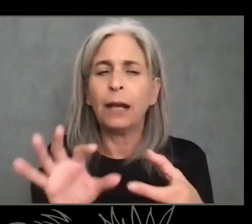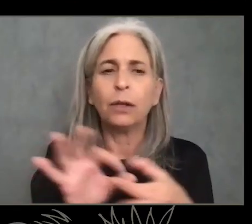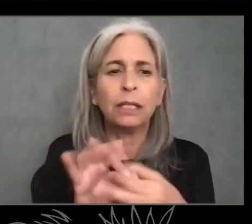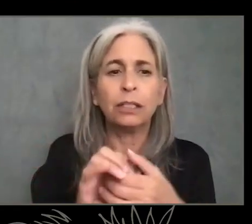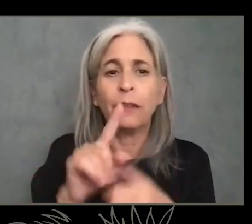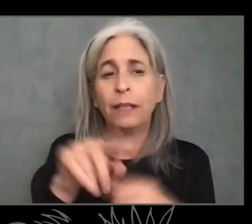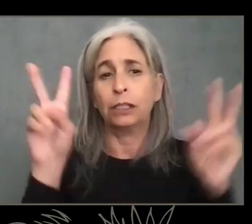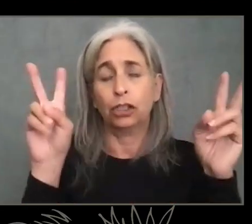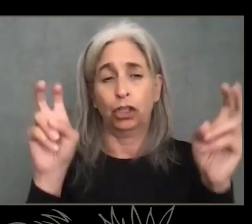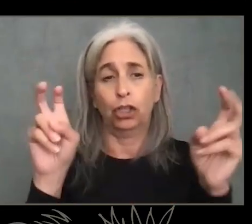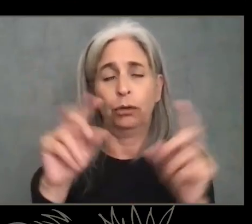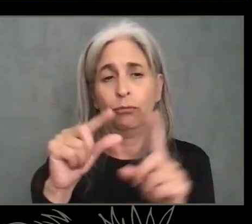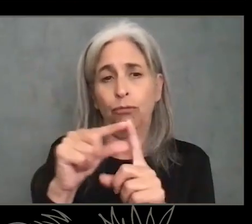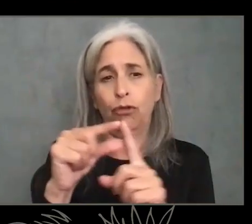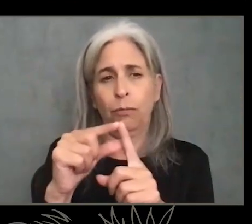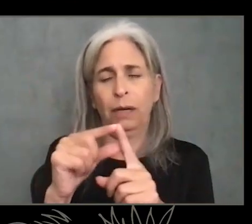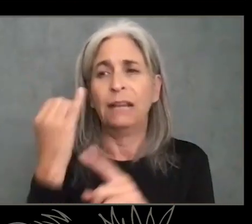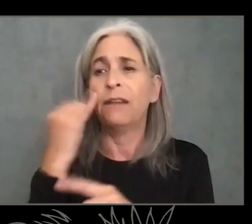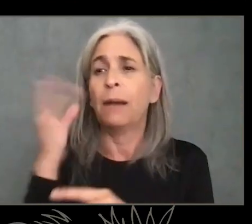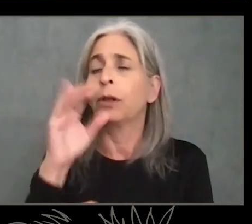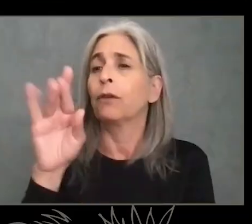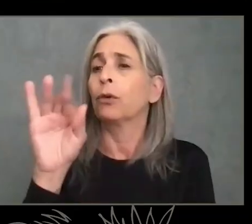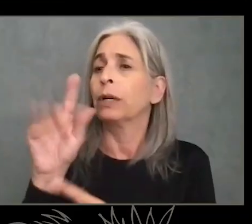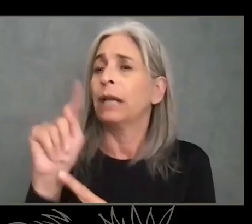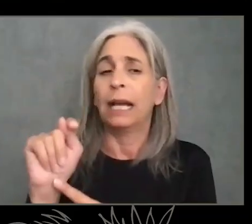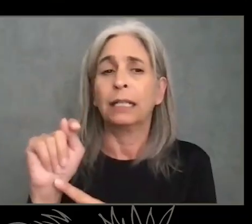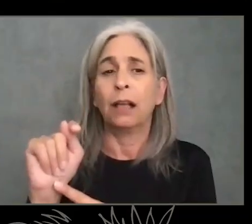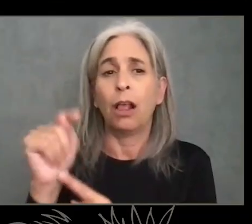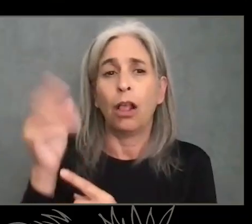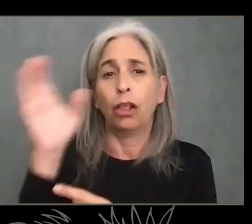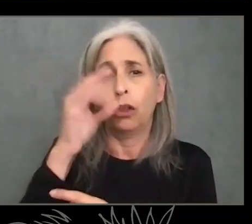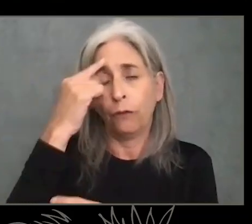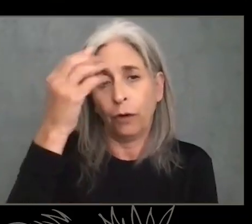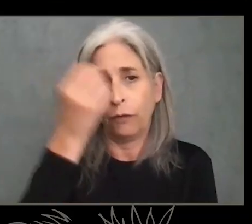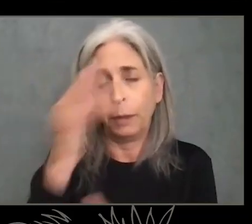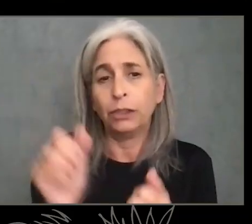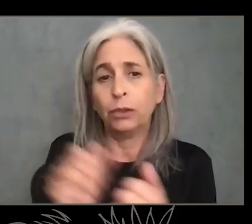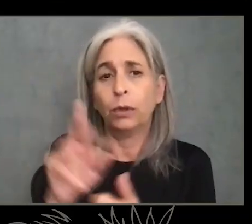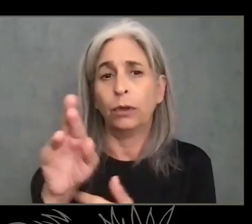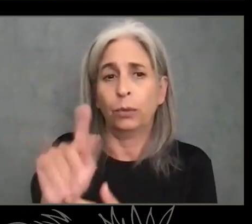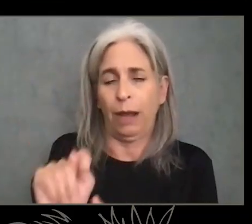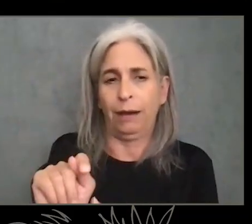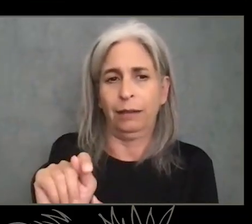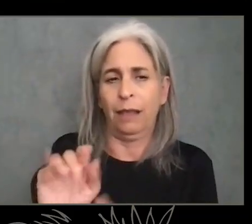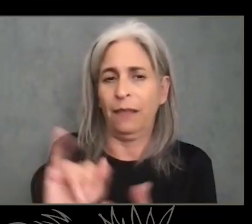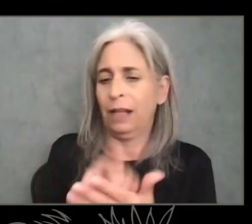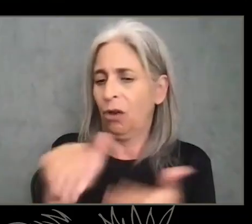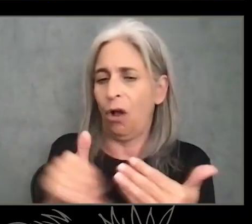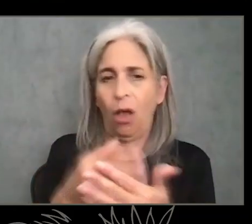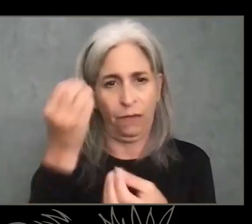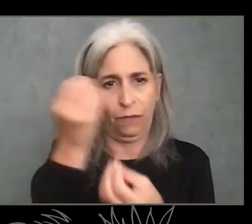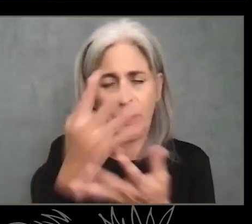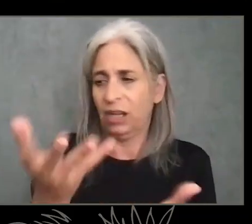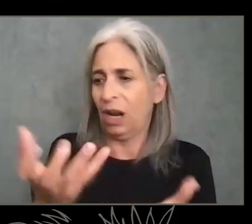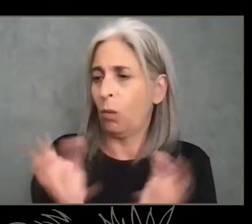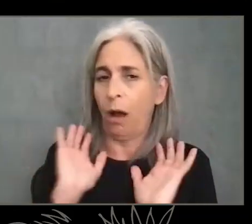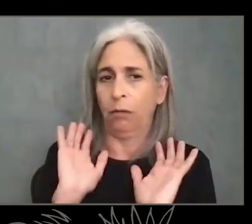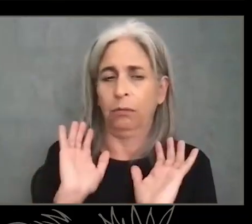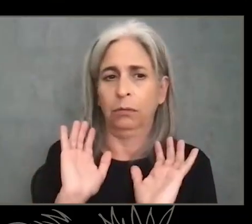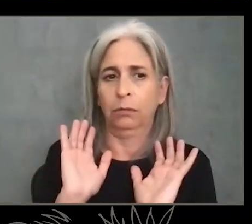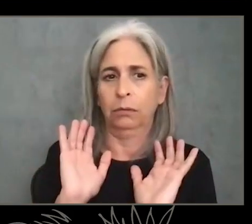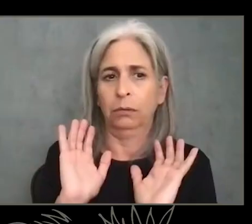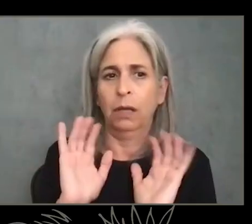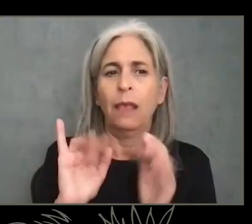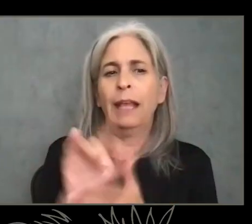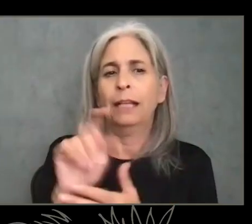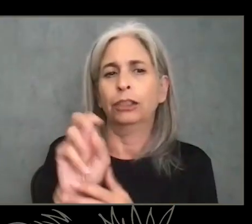this term. So for example, if I'm looking for React, it will look for the information just with React, right? That's the only information that I want. And that's term-based